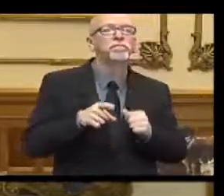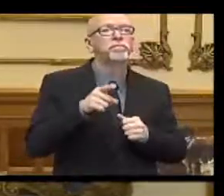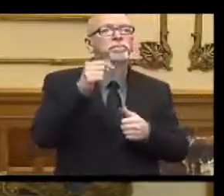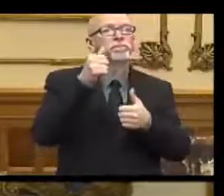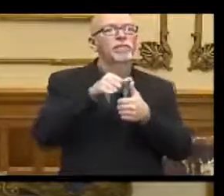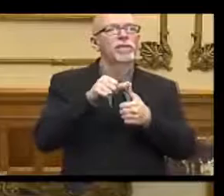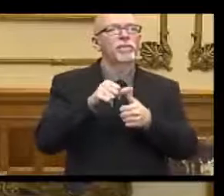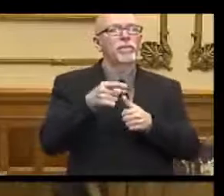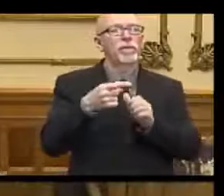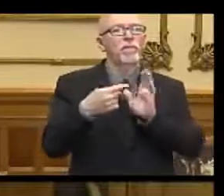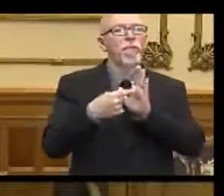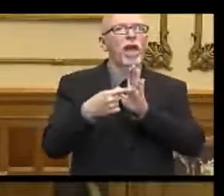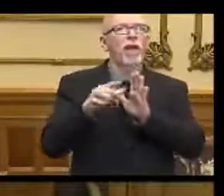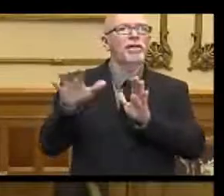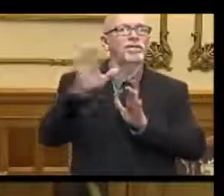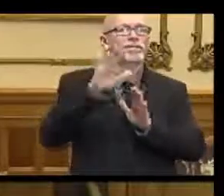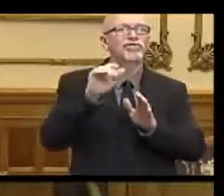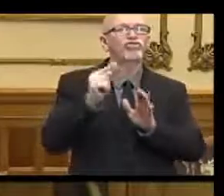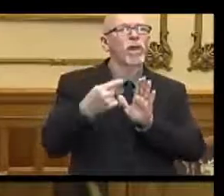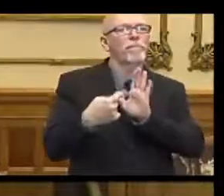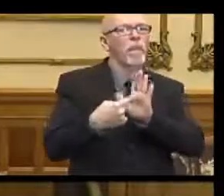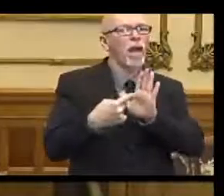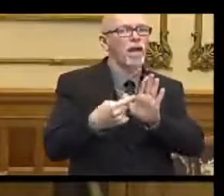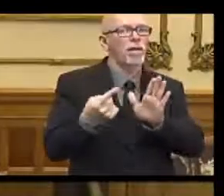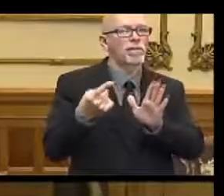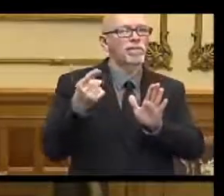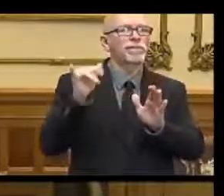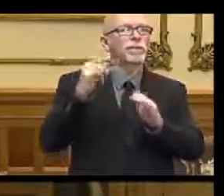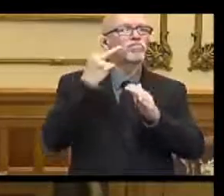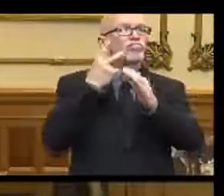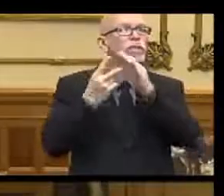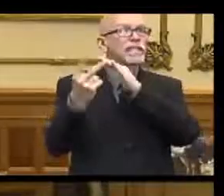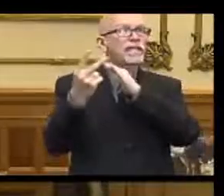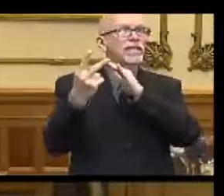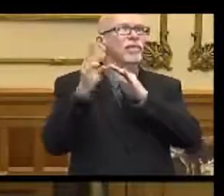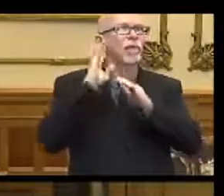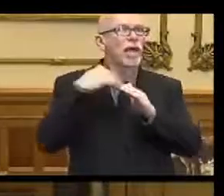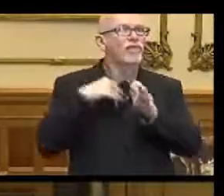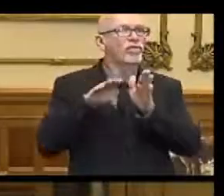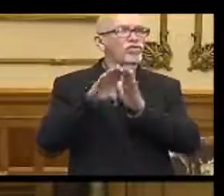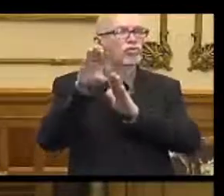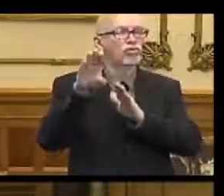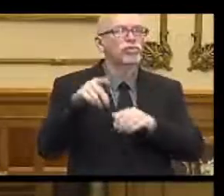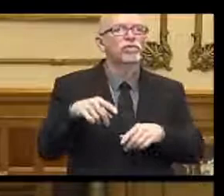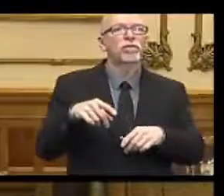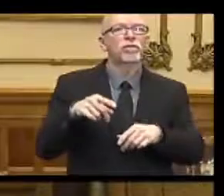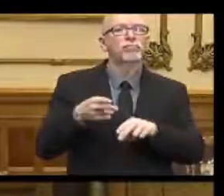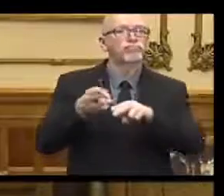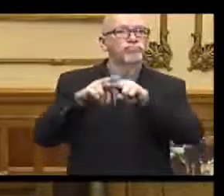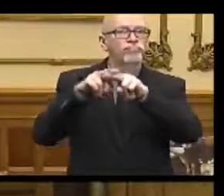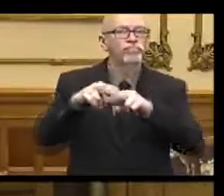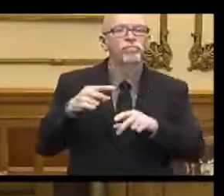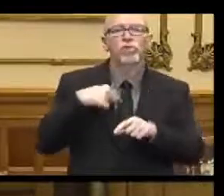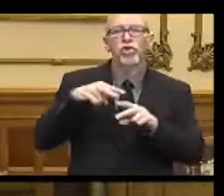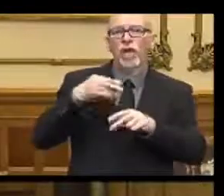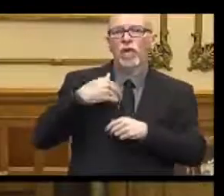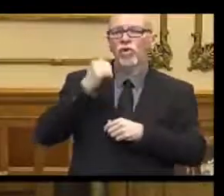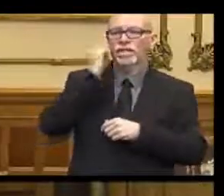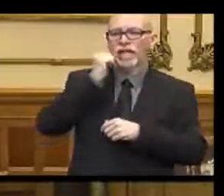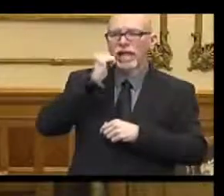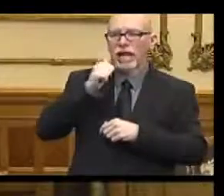the models are just that. They're models, and they predict a surge. When we look at our day by day and